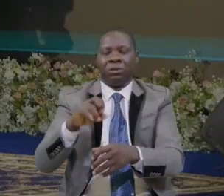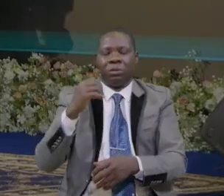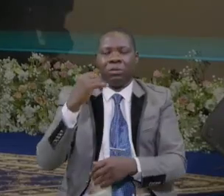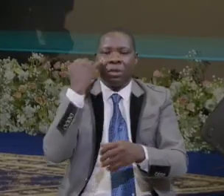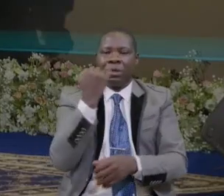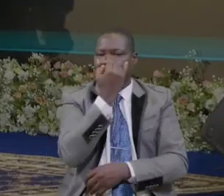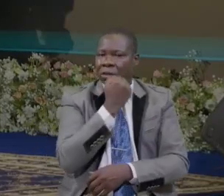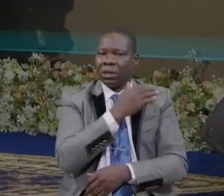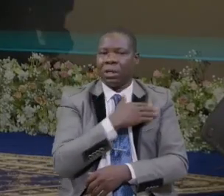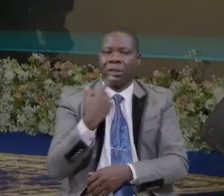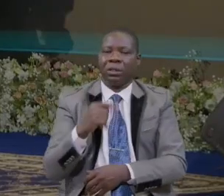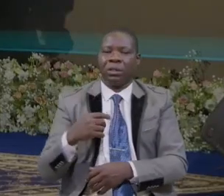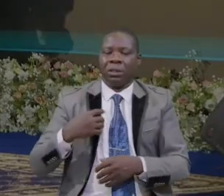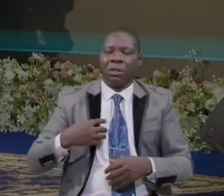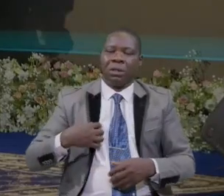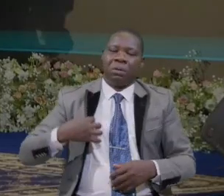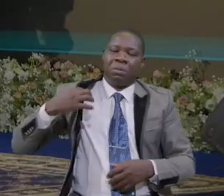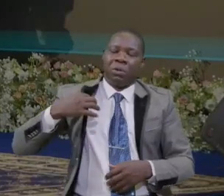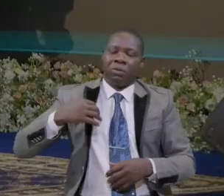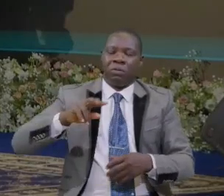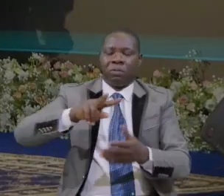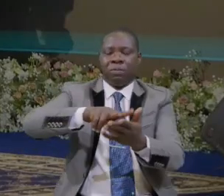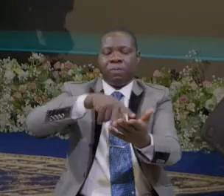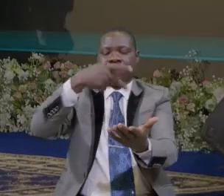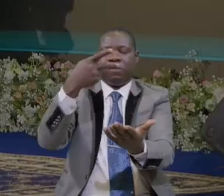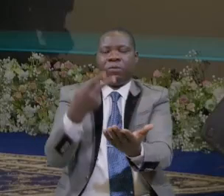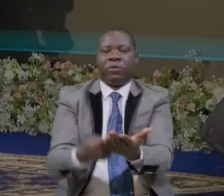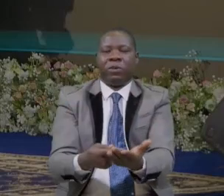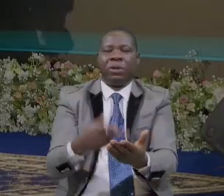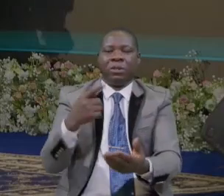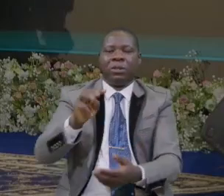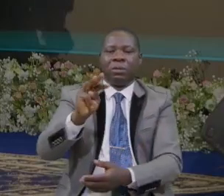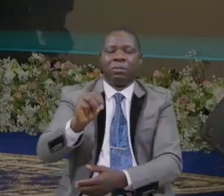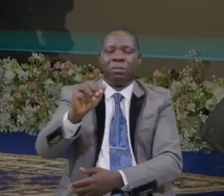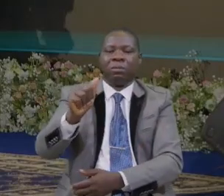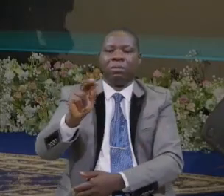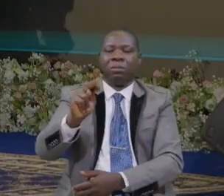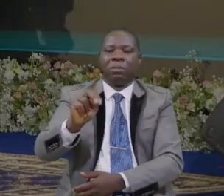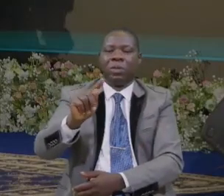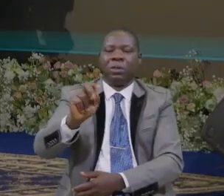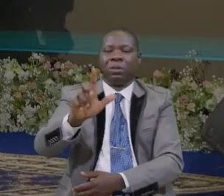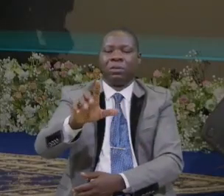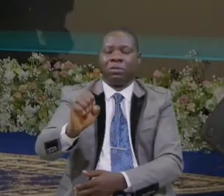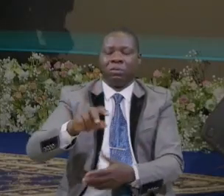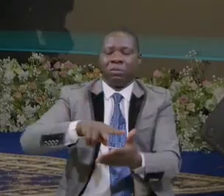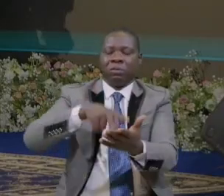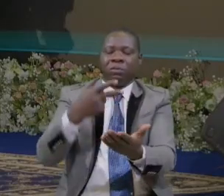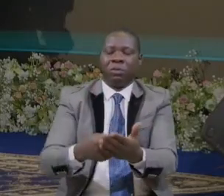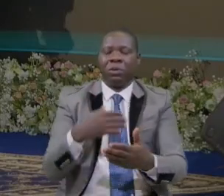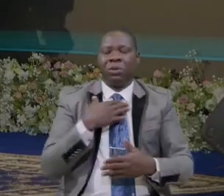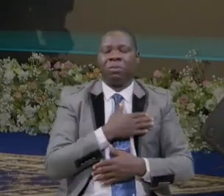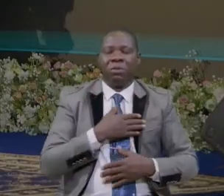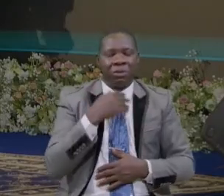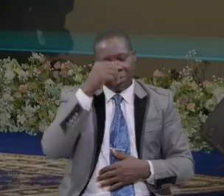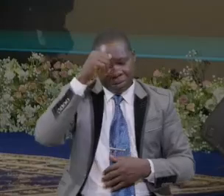mantle fell. The mantle fell. Please remember